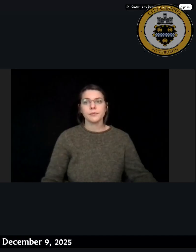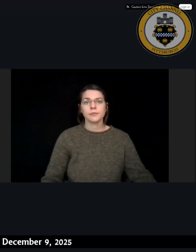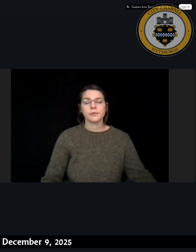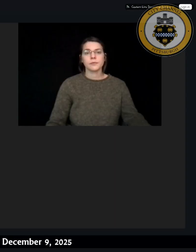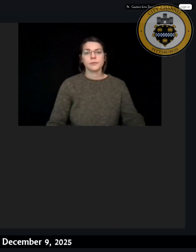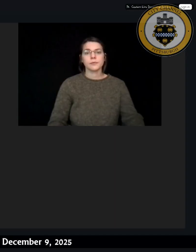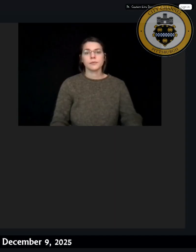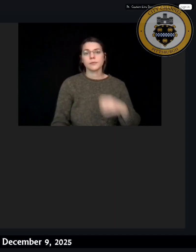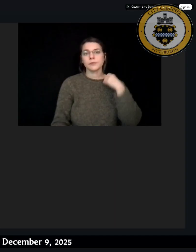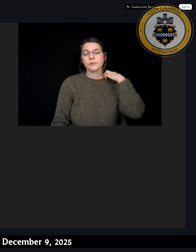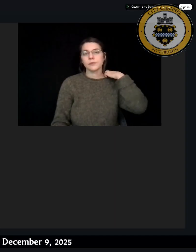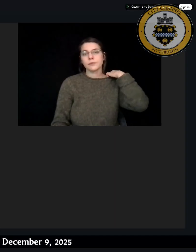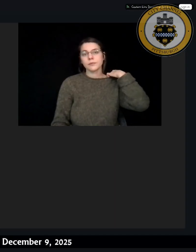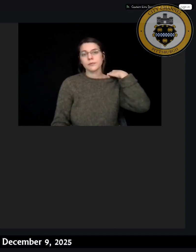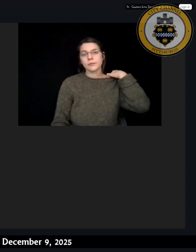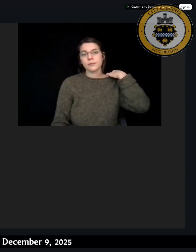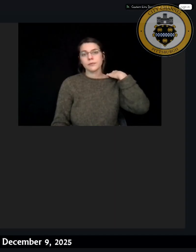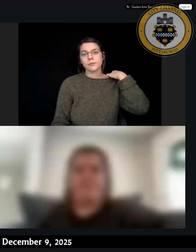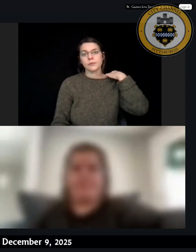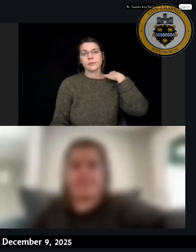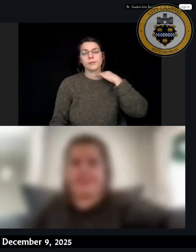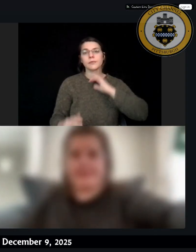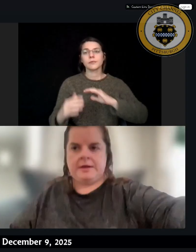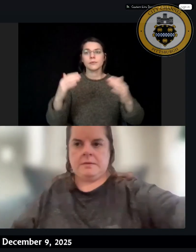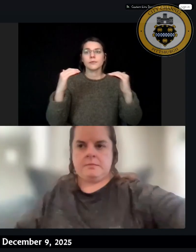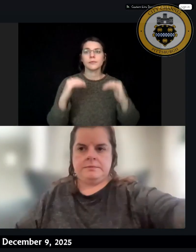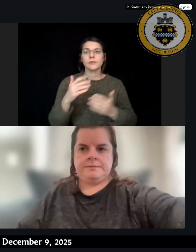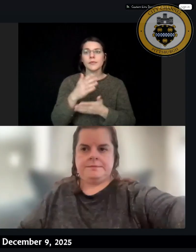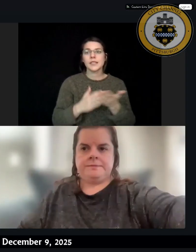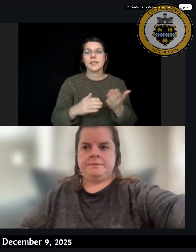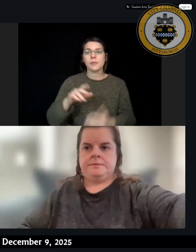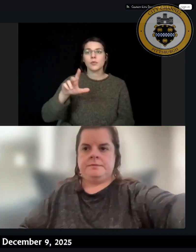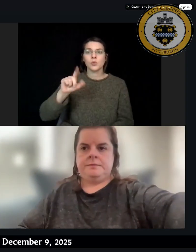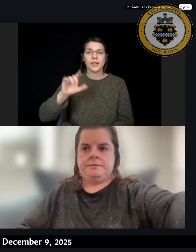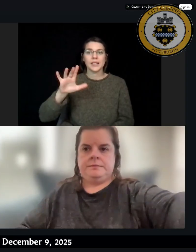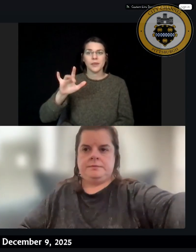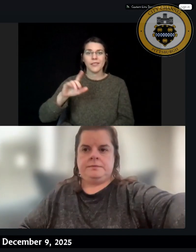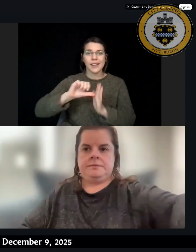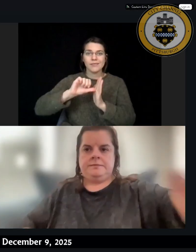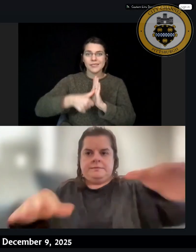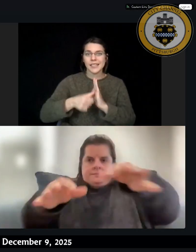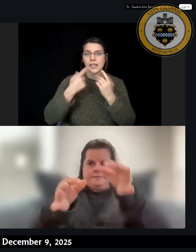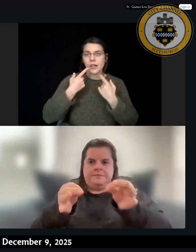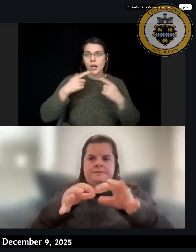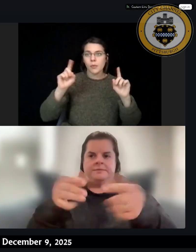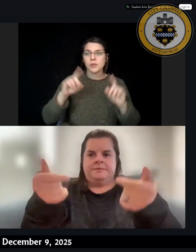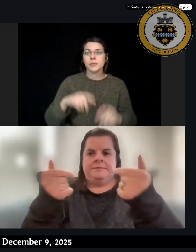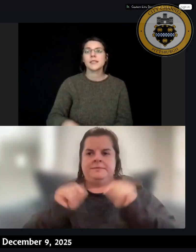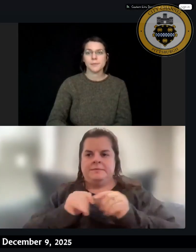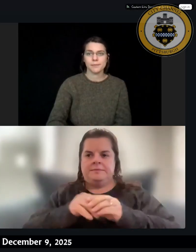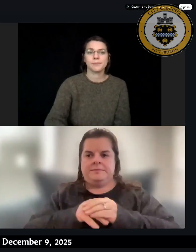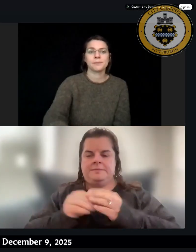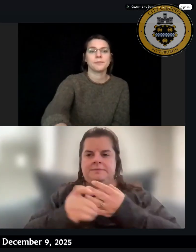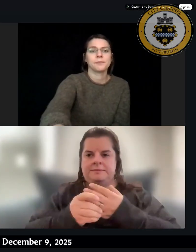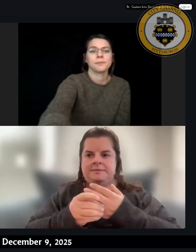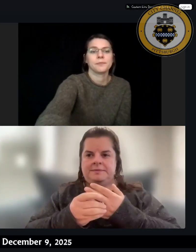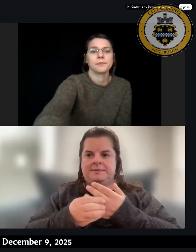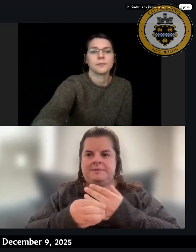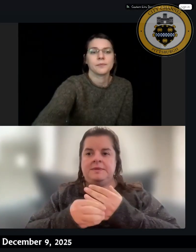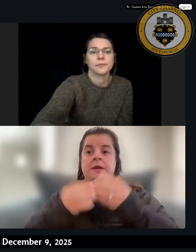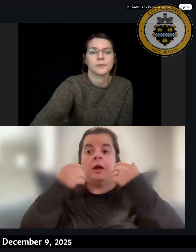Moving through to a couple 2025 key accomplishments, very similar to things that you have heard throughout the